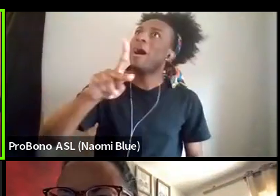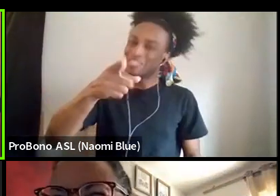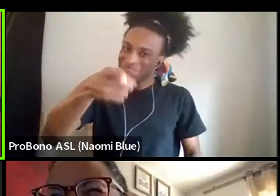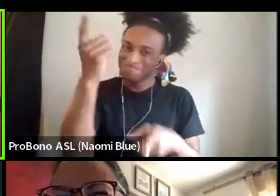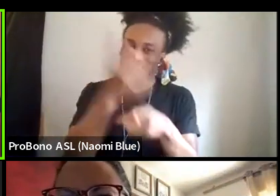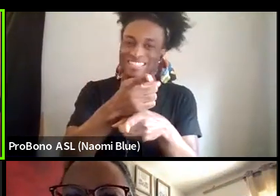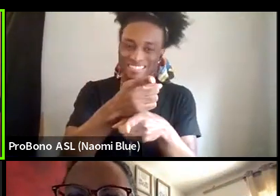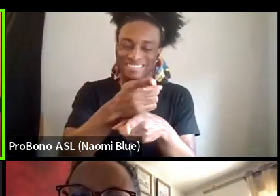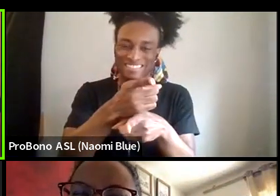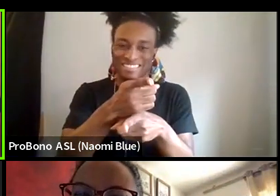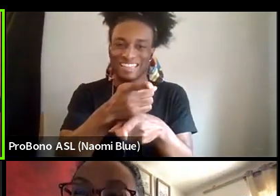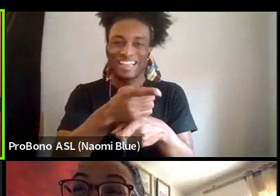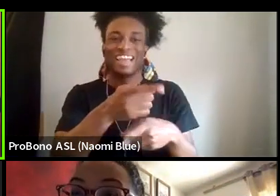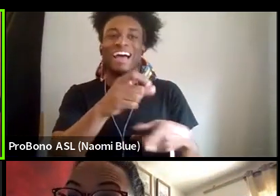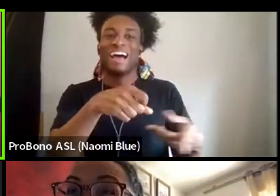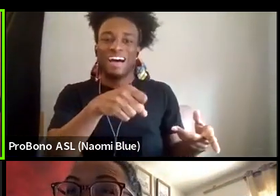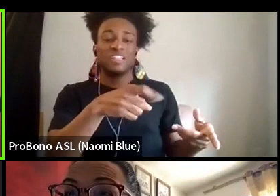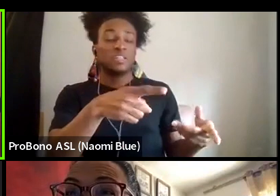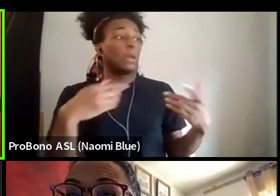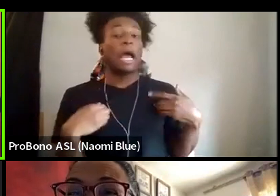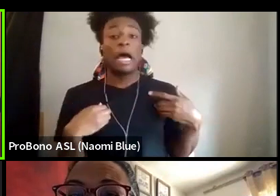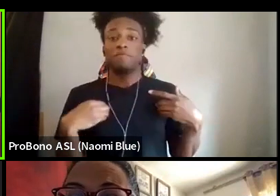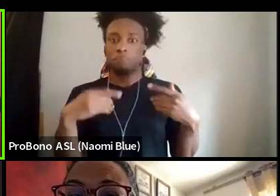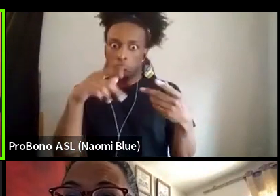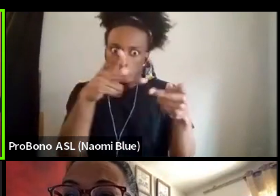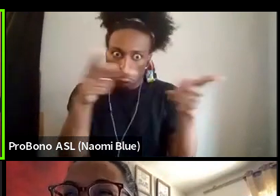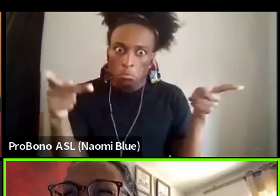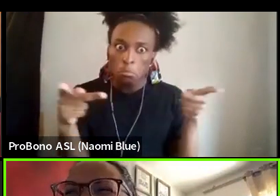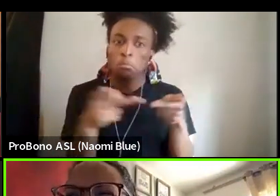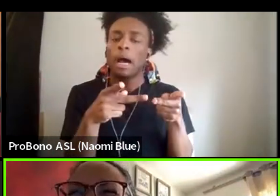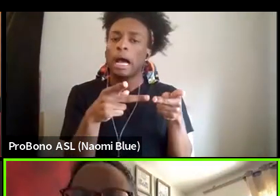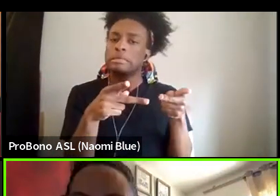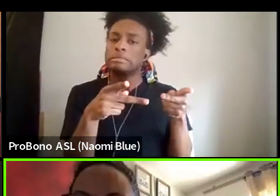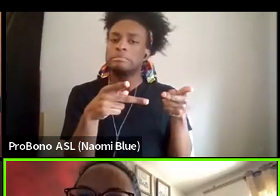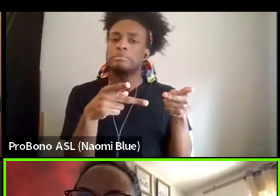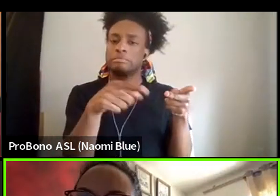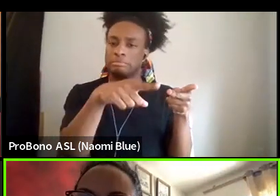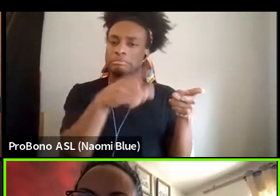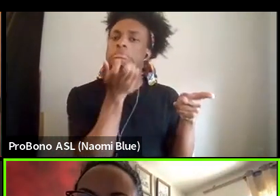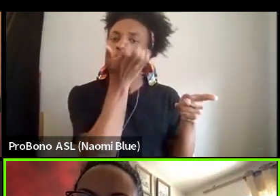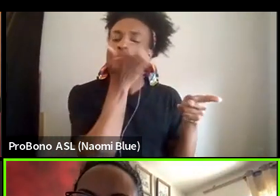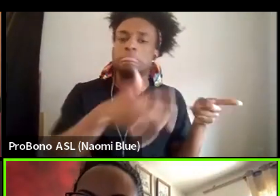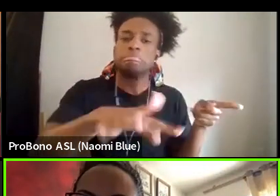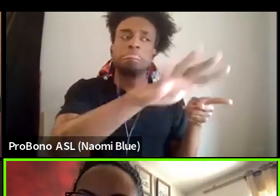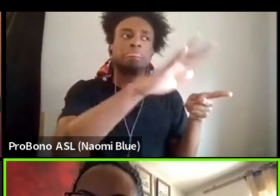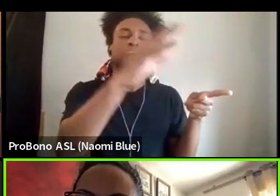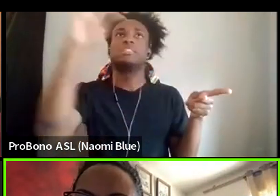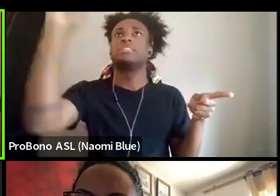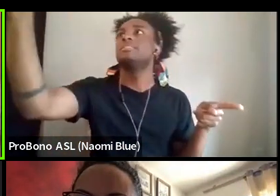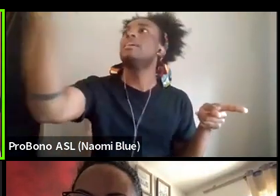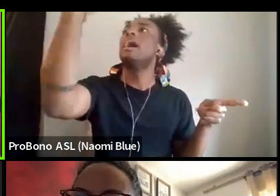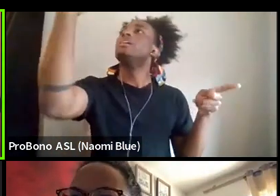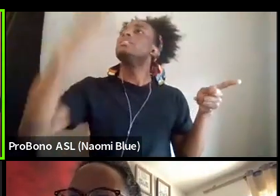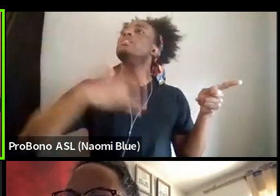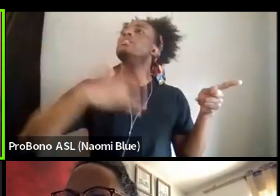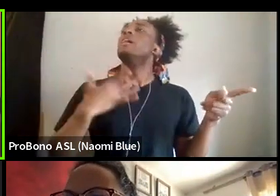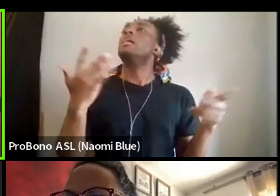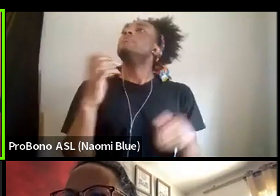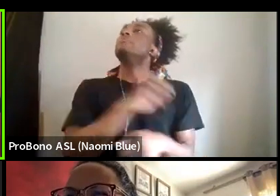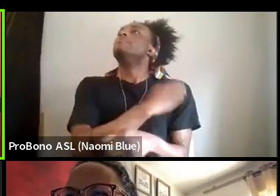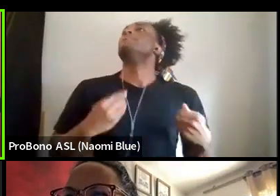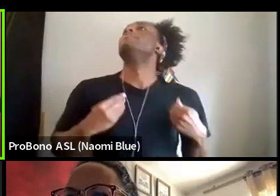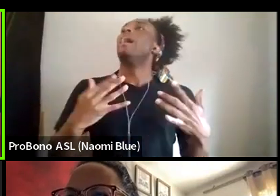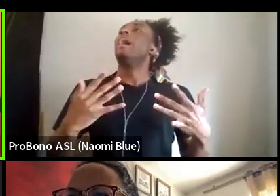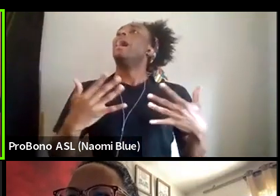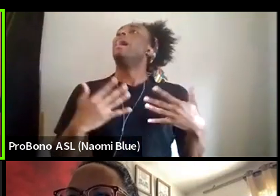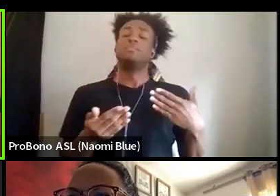there's this spot in the lawn that you get a lot of energy, right? Yeah. And maybe. As this developed, that's where it would have gone to. That's